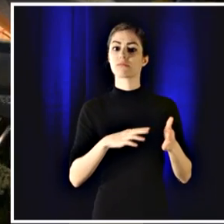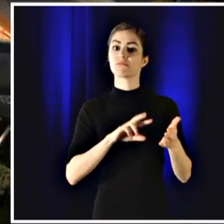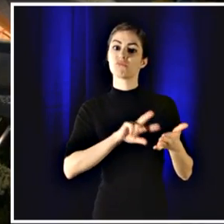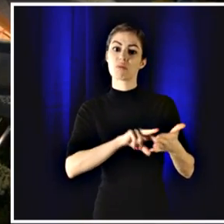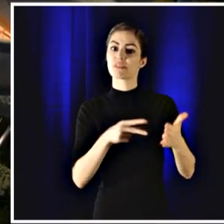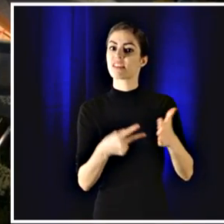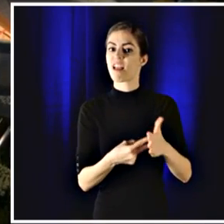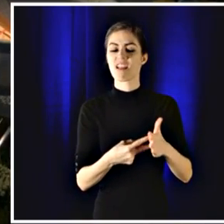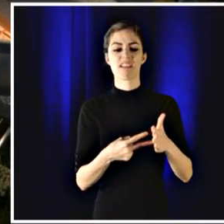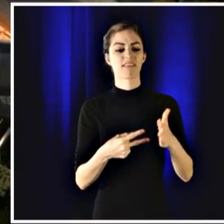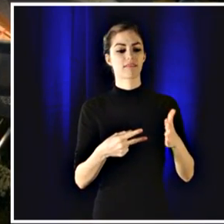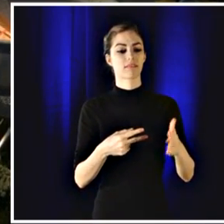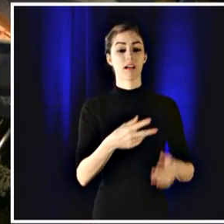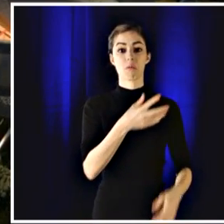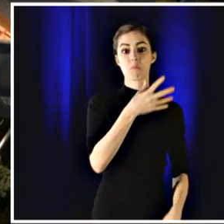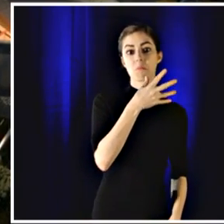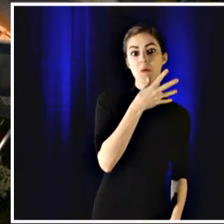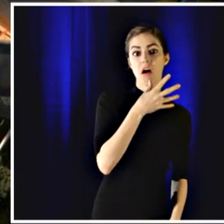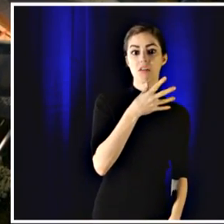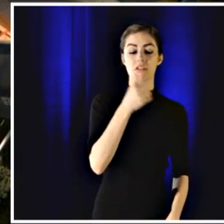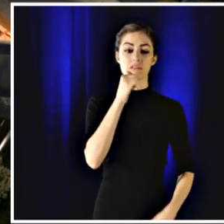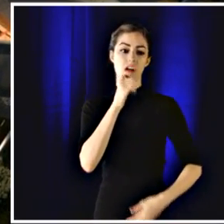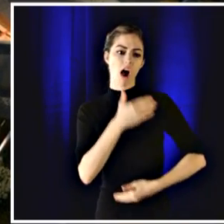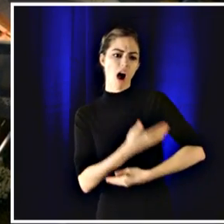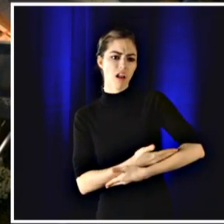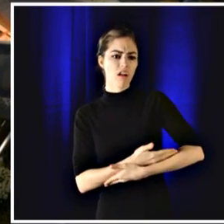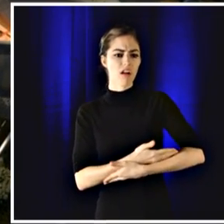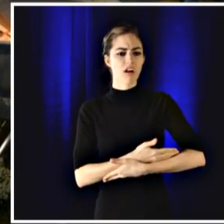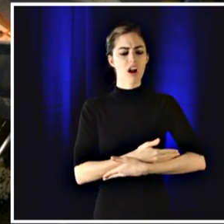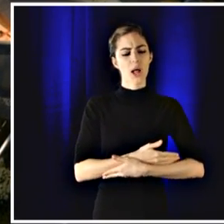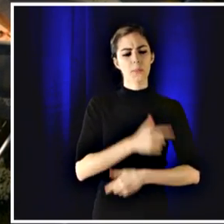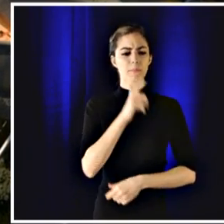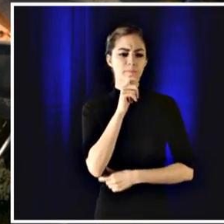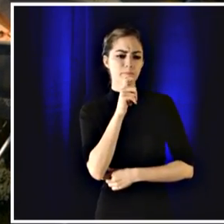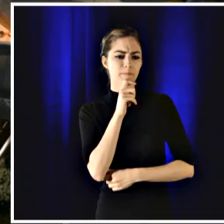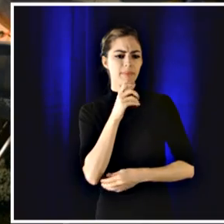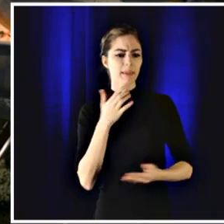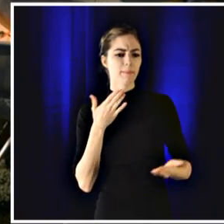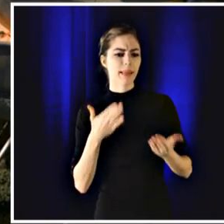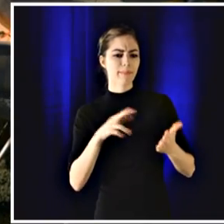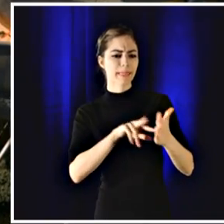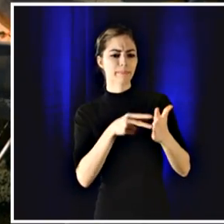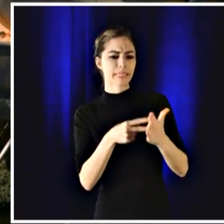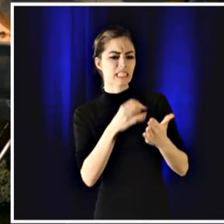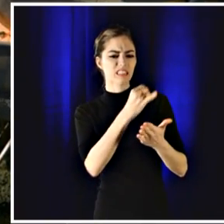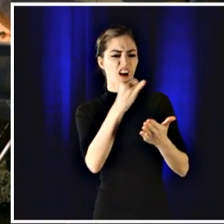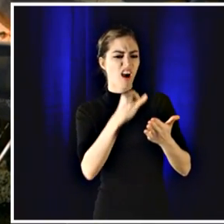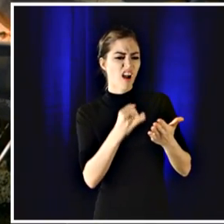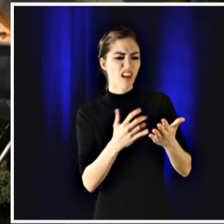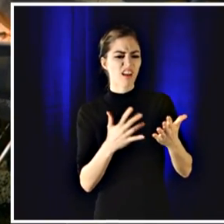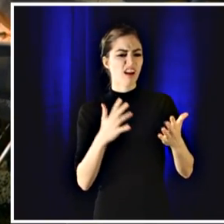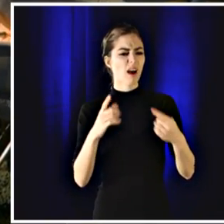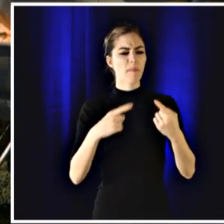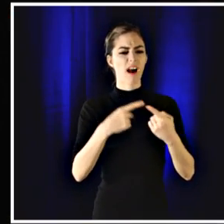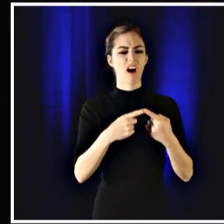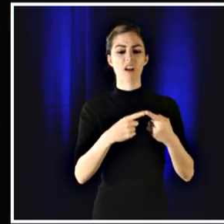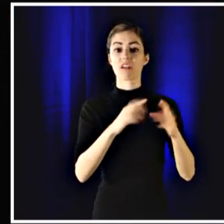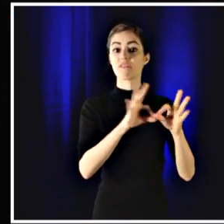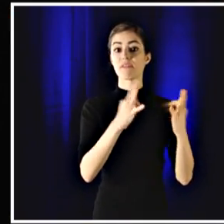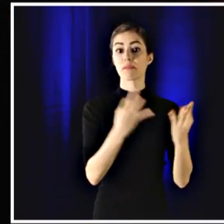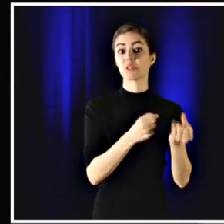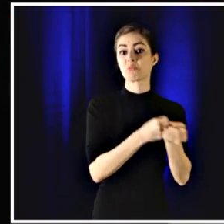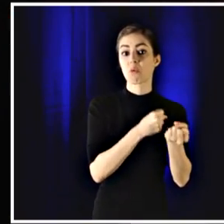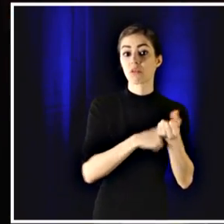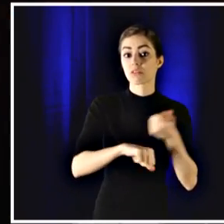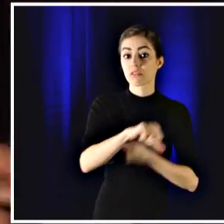portrait. Maybe it's the combined efforts of family members to help a struggling loved one. For me,